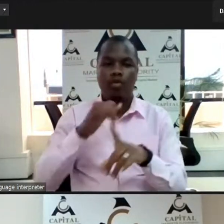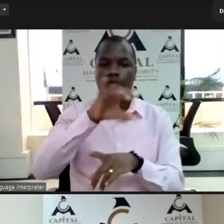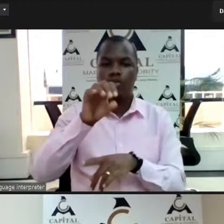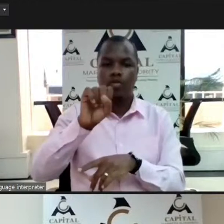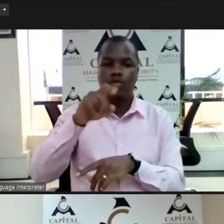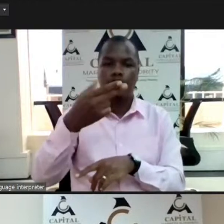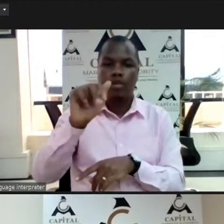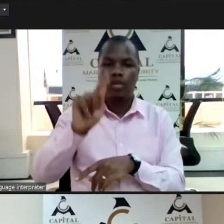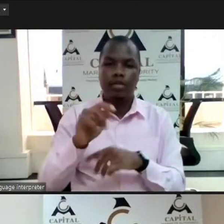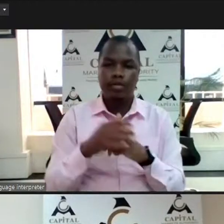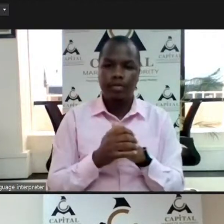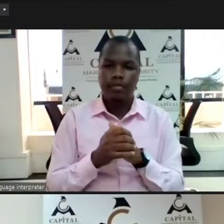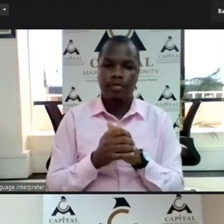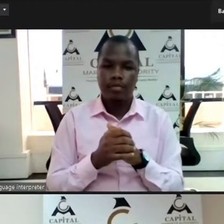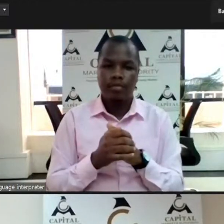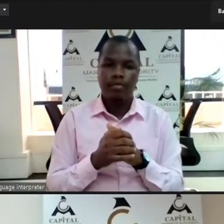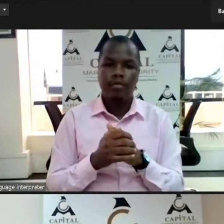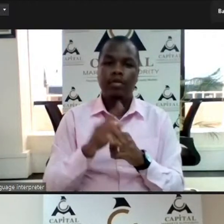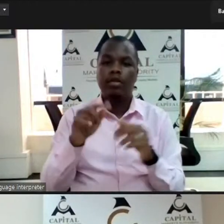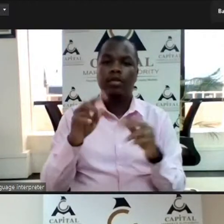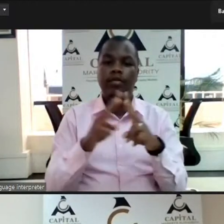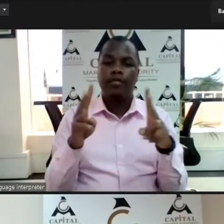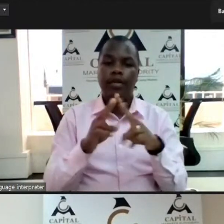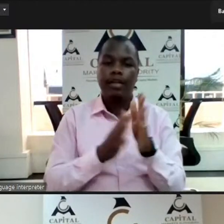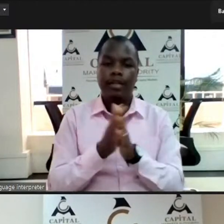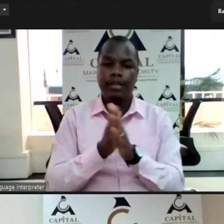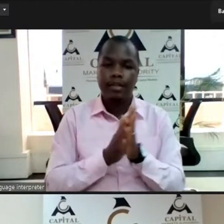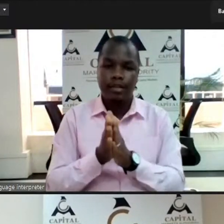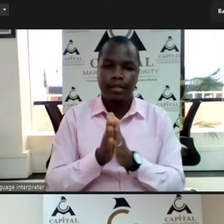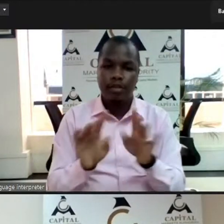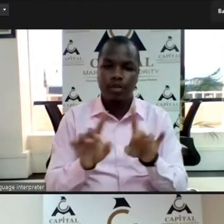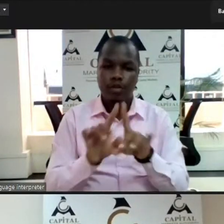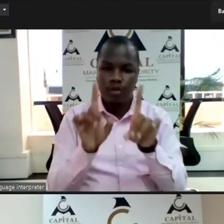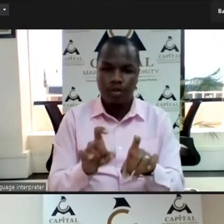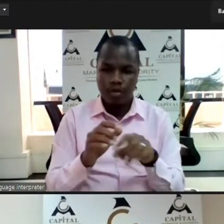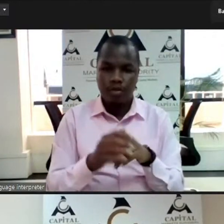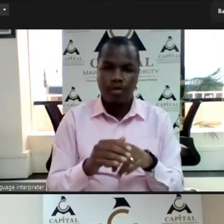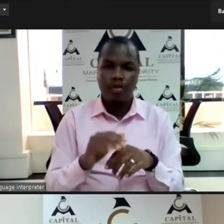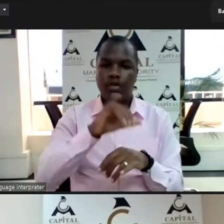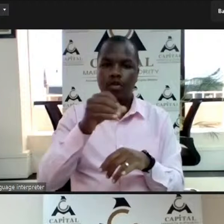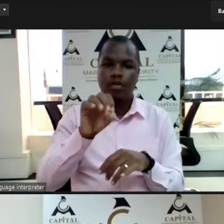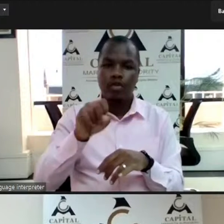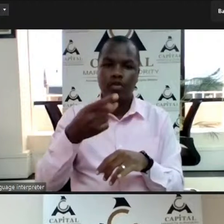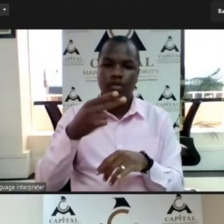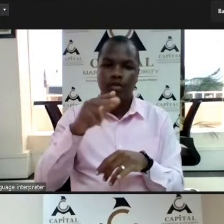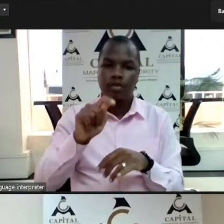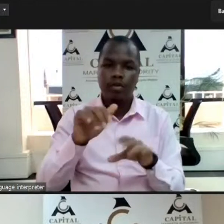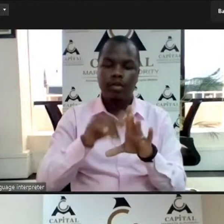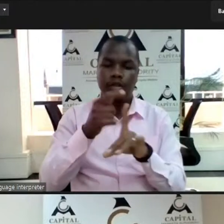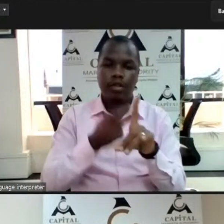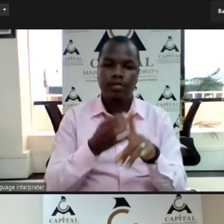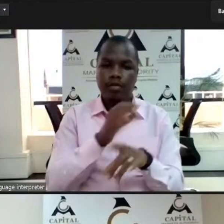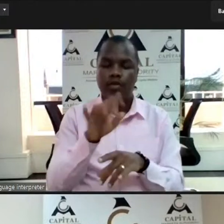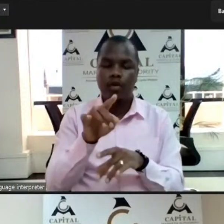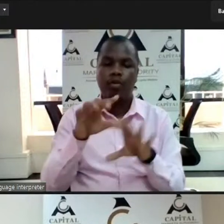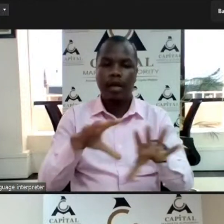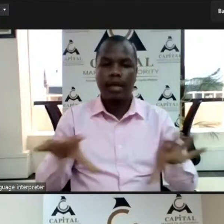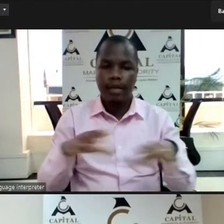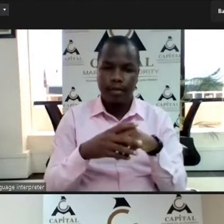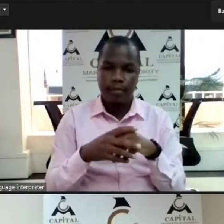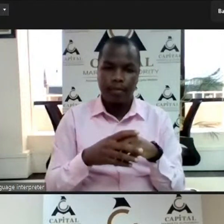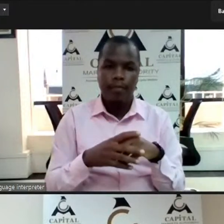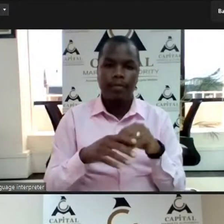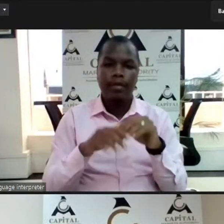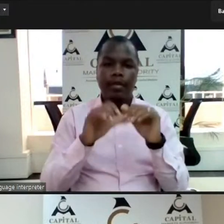Machagua. That's a very interesting question, Josephat. In terms of the emissions market, I